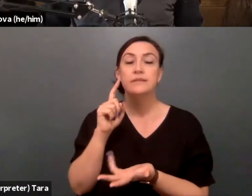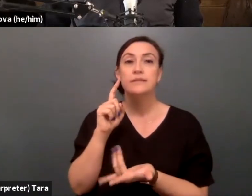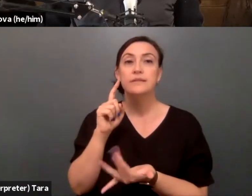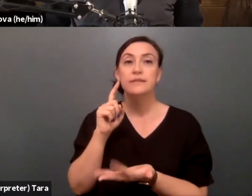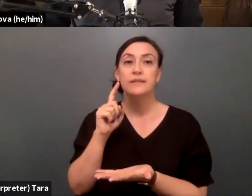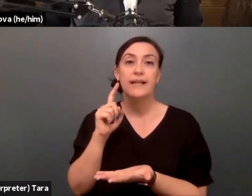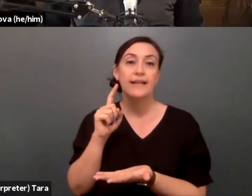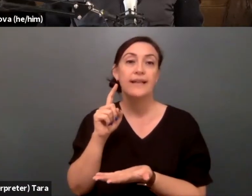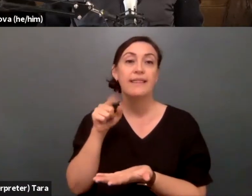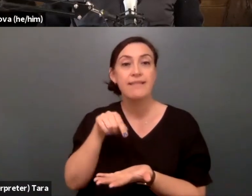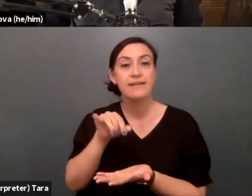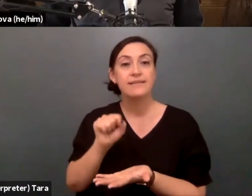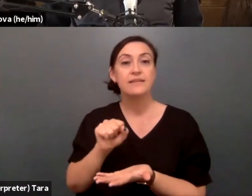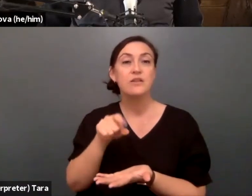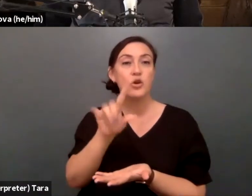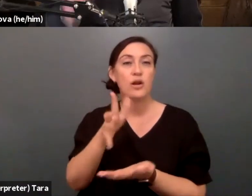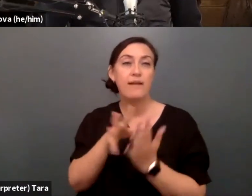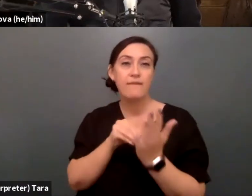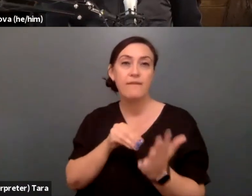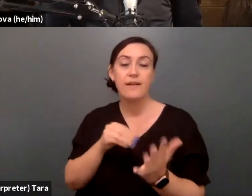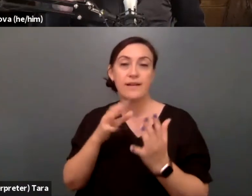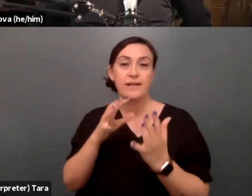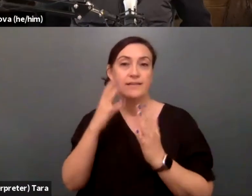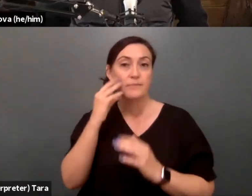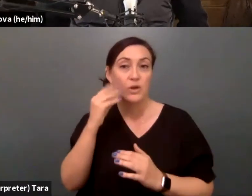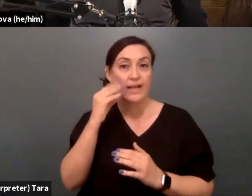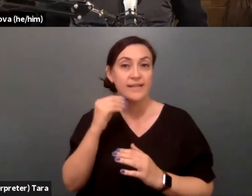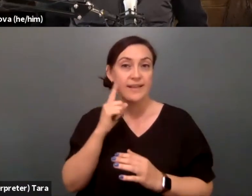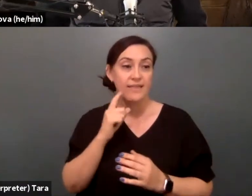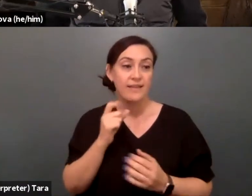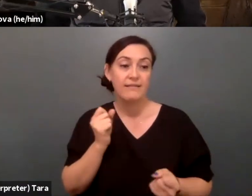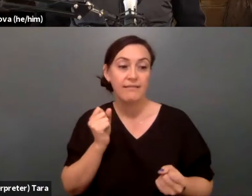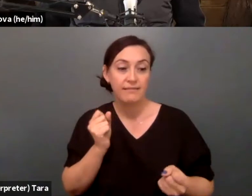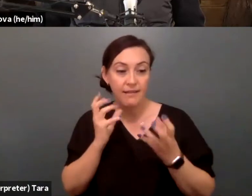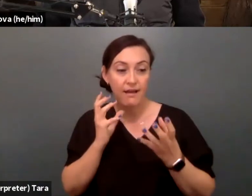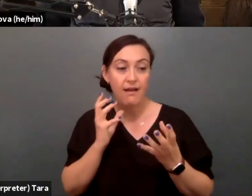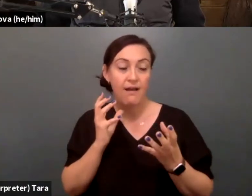you're sort of parroting an experience that I think lots of